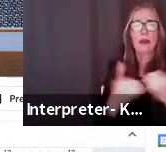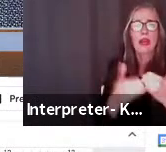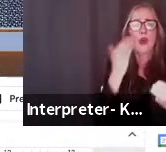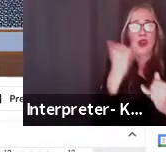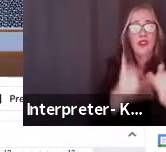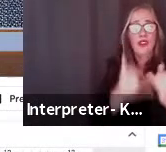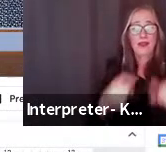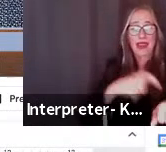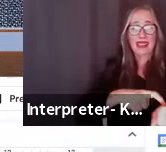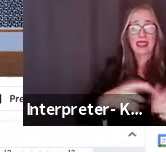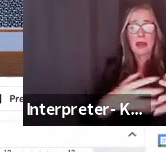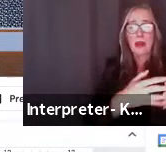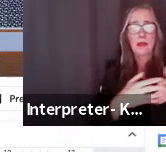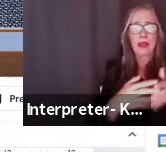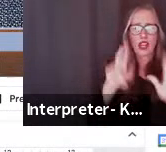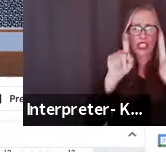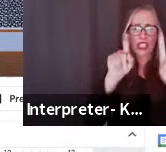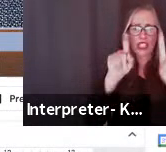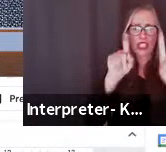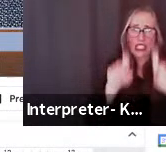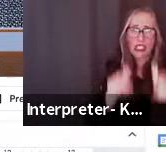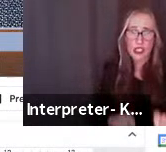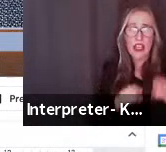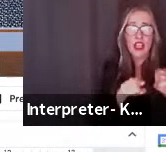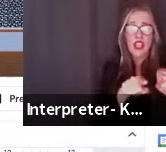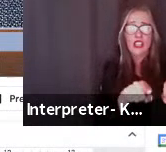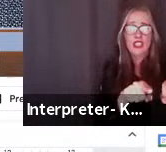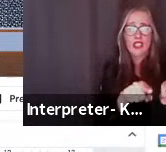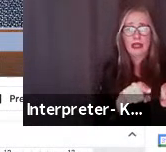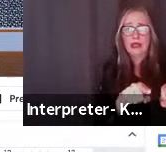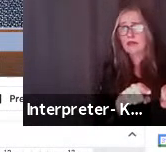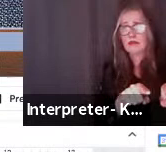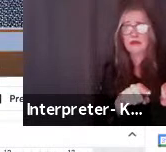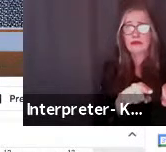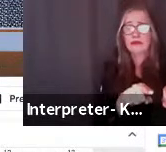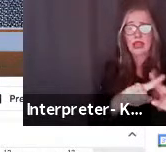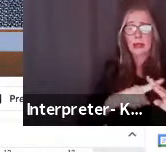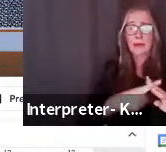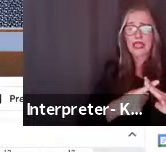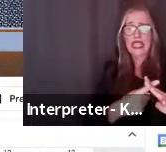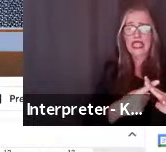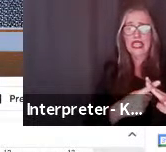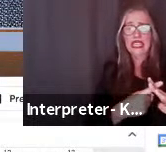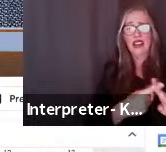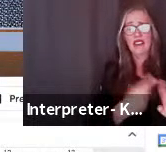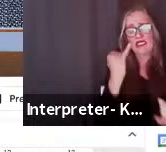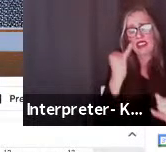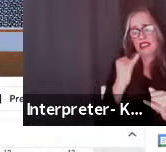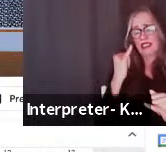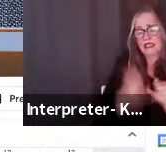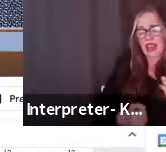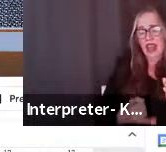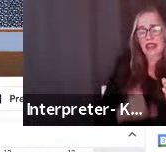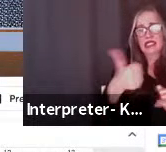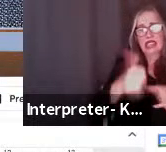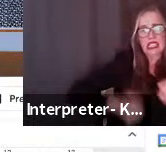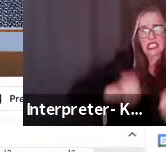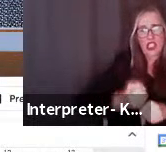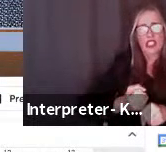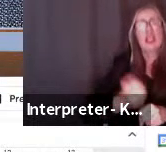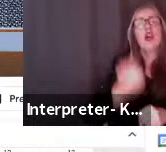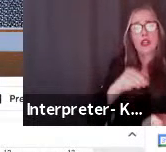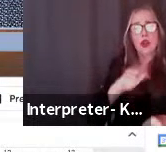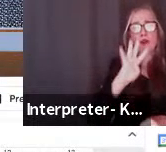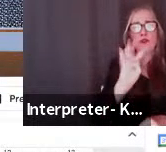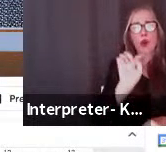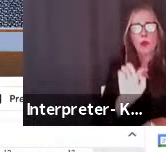american community survey in the last at the beginning of this last decade that there are 4.1 million parents